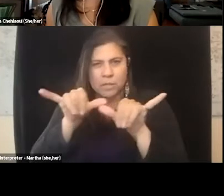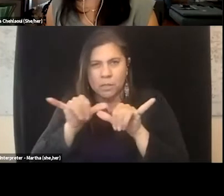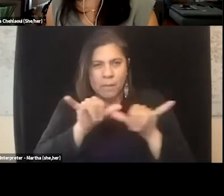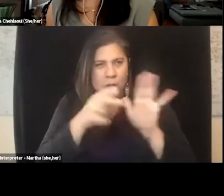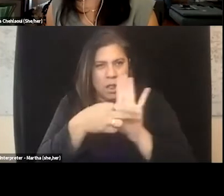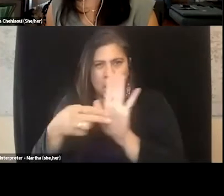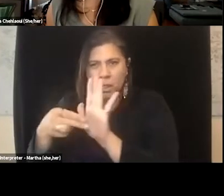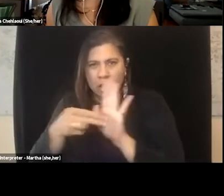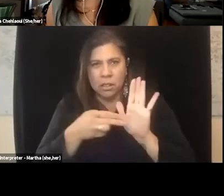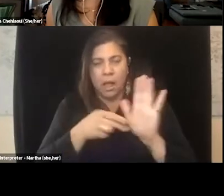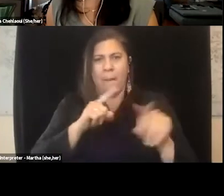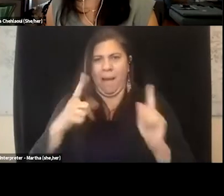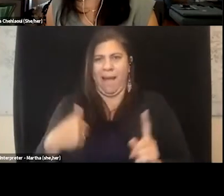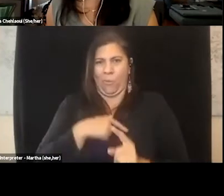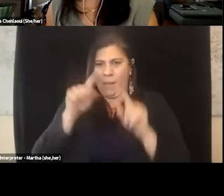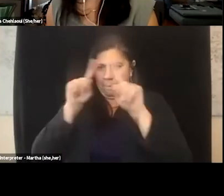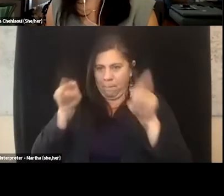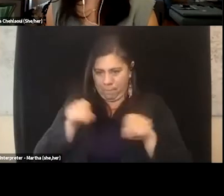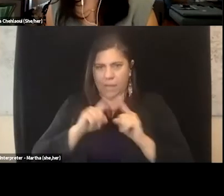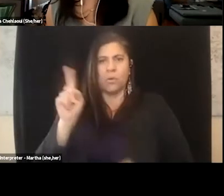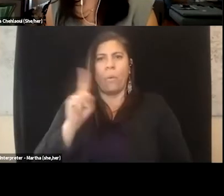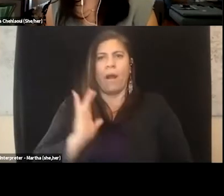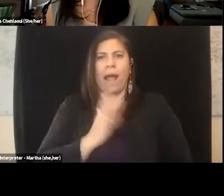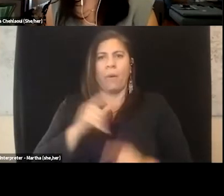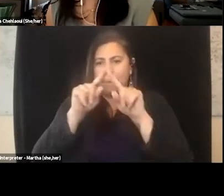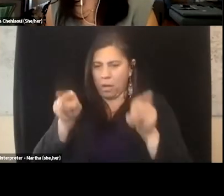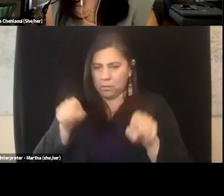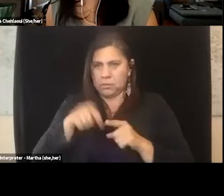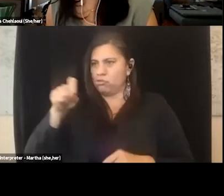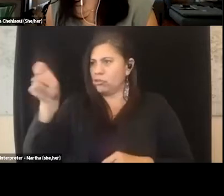we didn't have a box, fell into the Caucasian box. However,